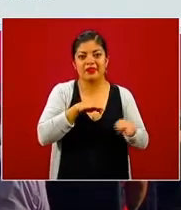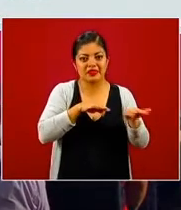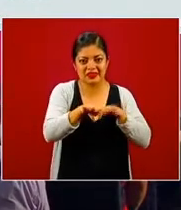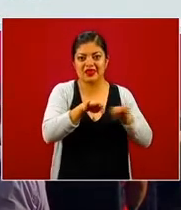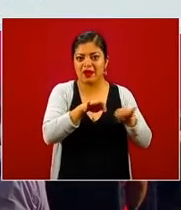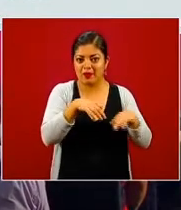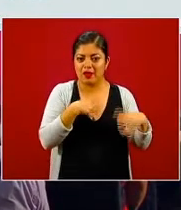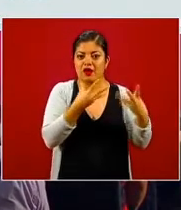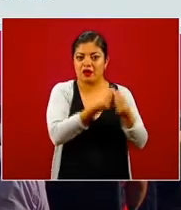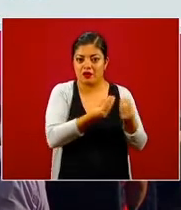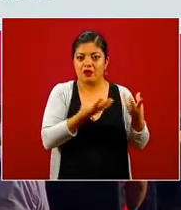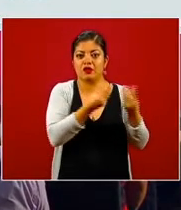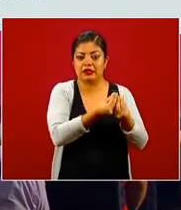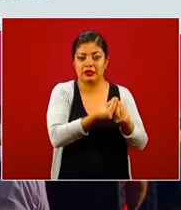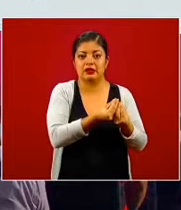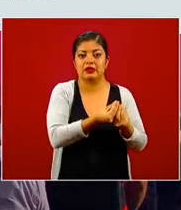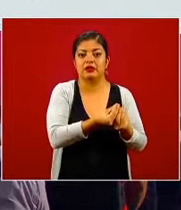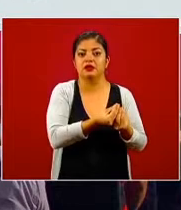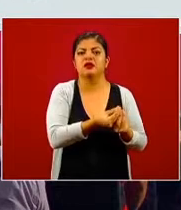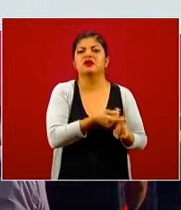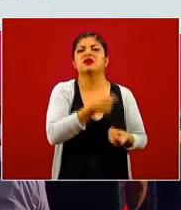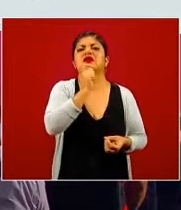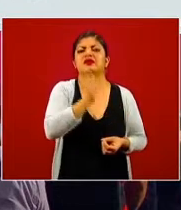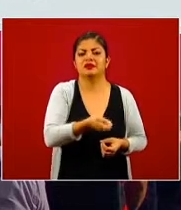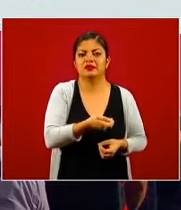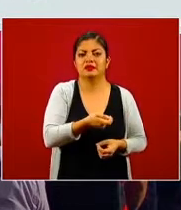group that we've been working with.